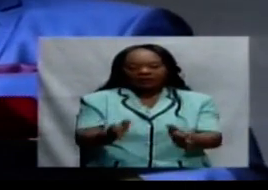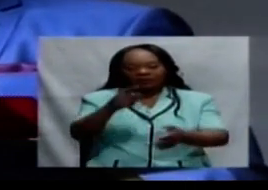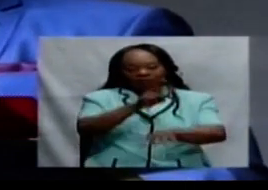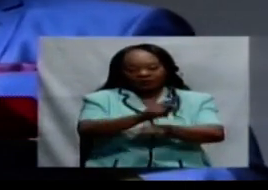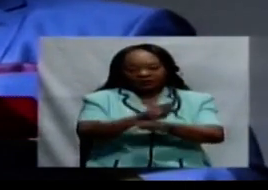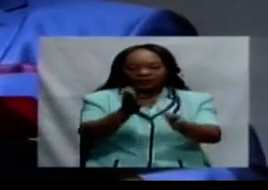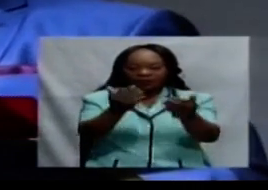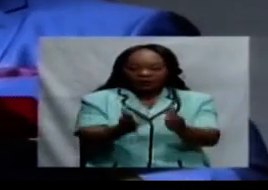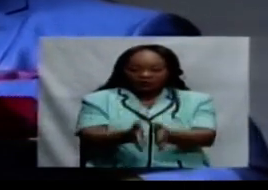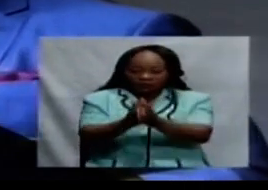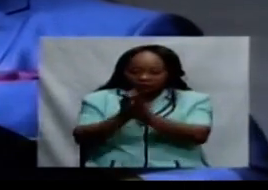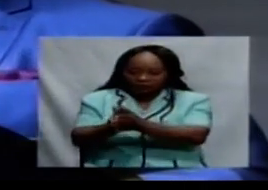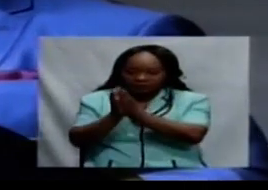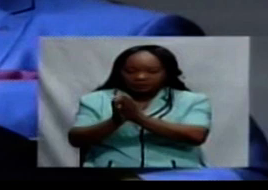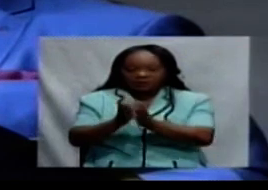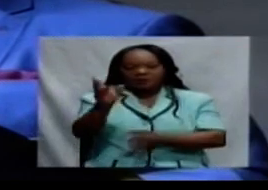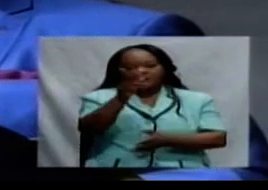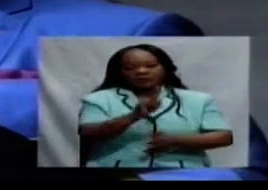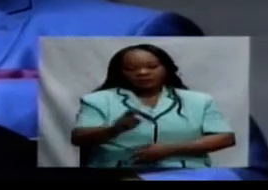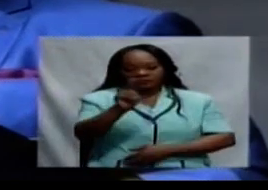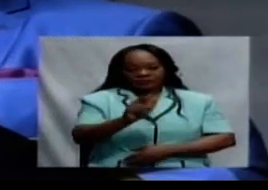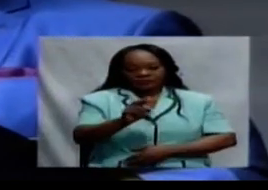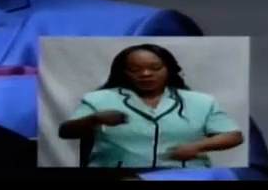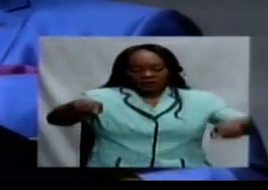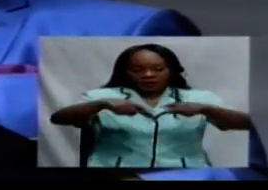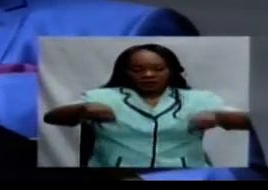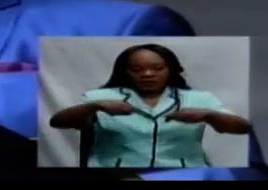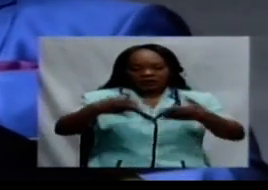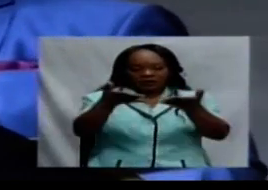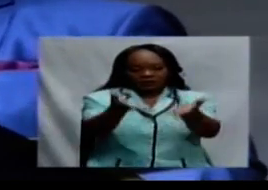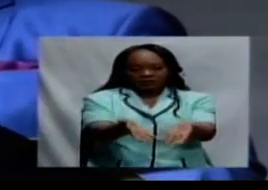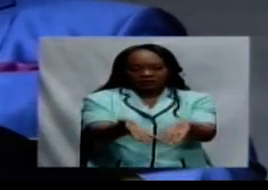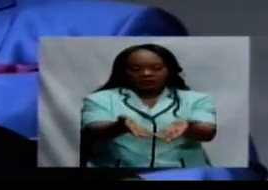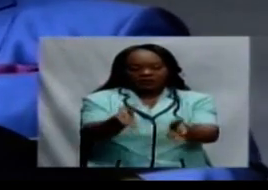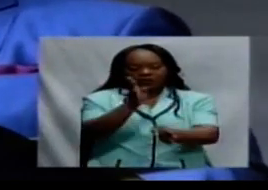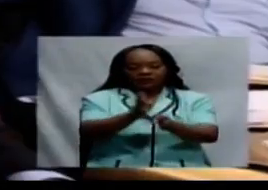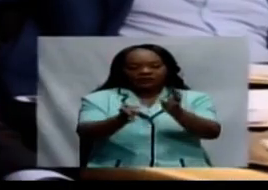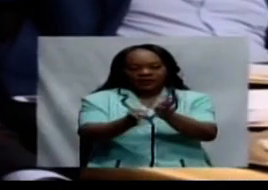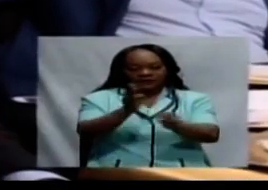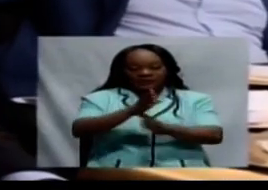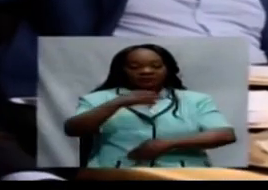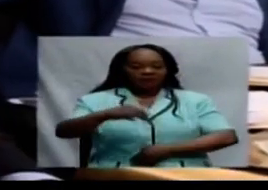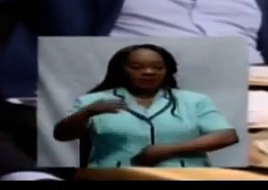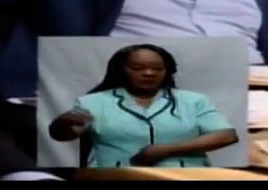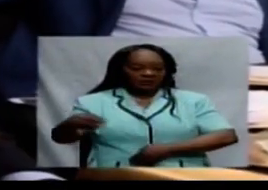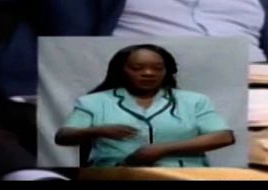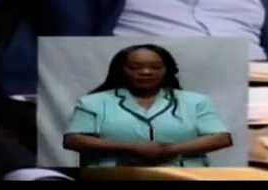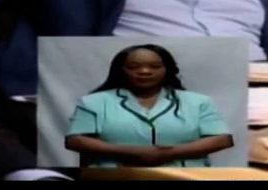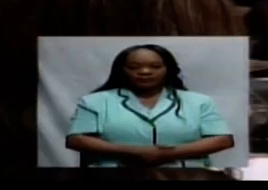should utilize the locally available construction materials and